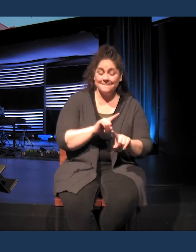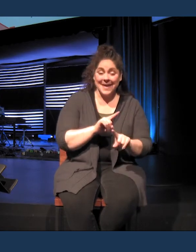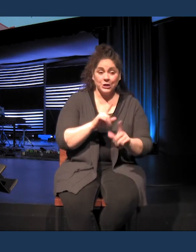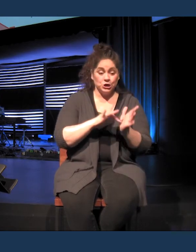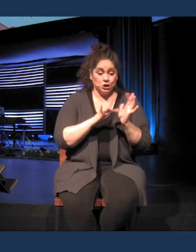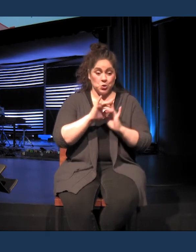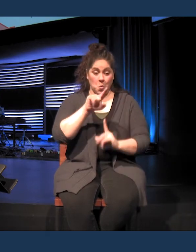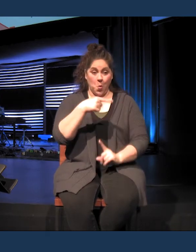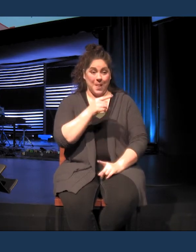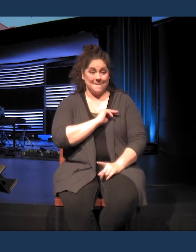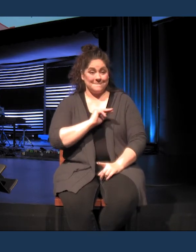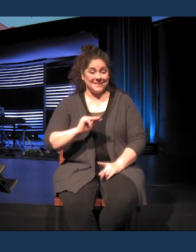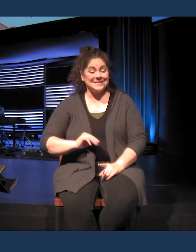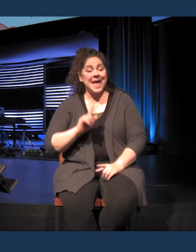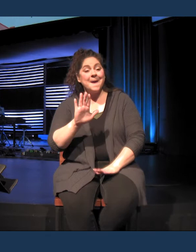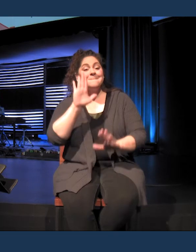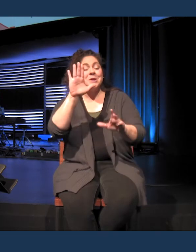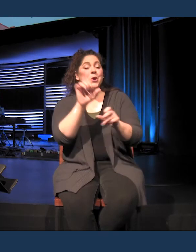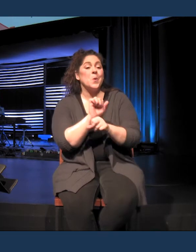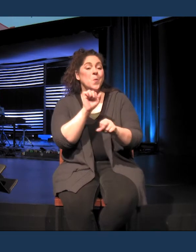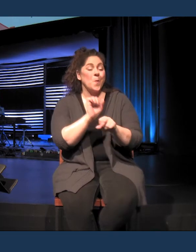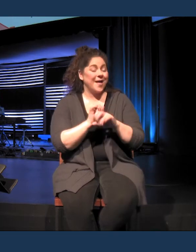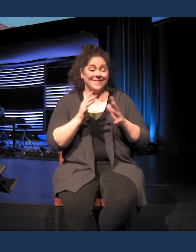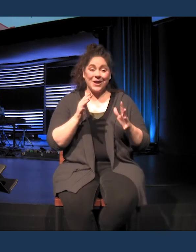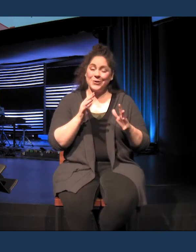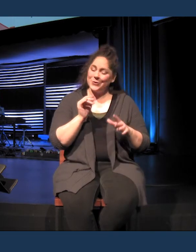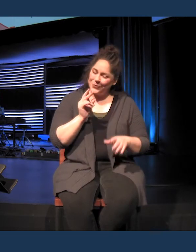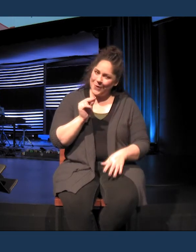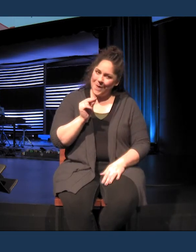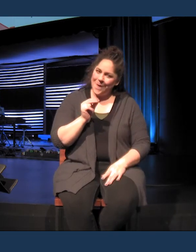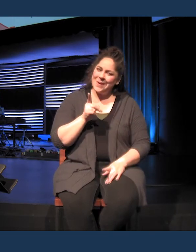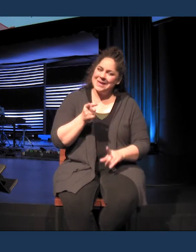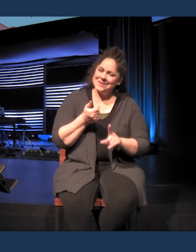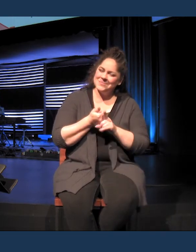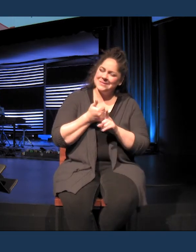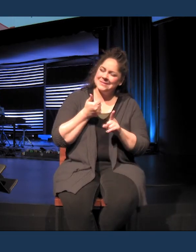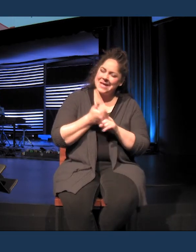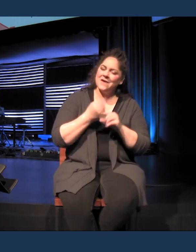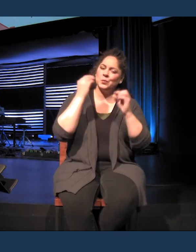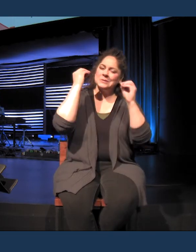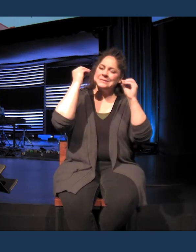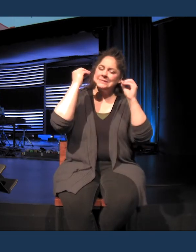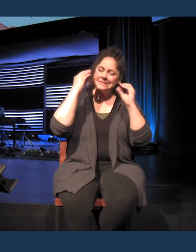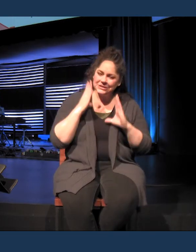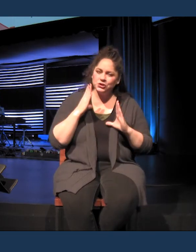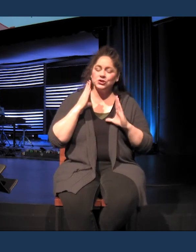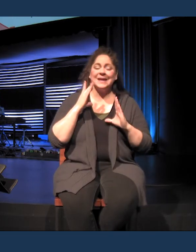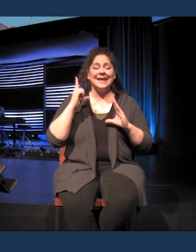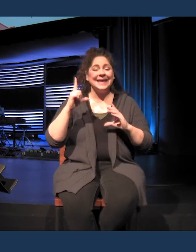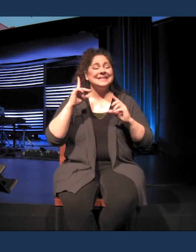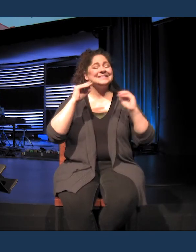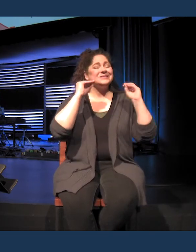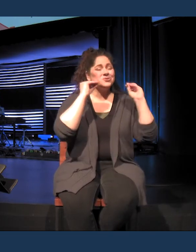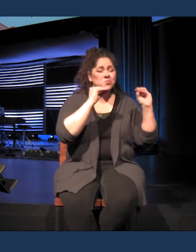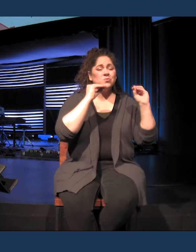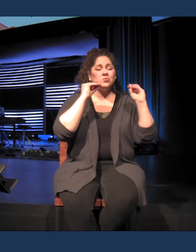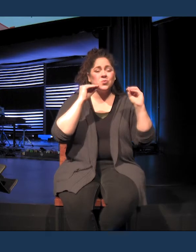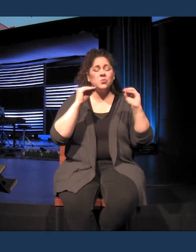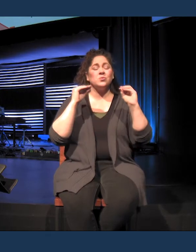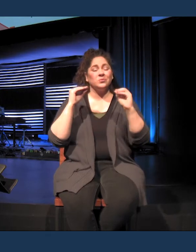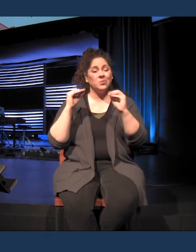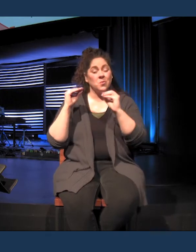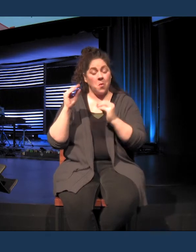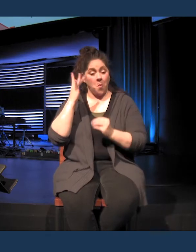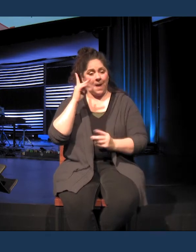Messiah. He was not just a miracle worker. He was a teacher. And he taught so that